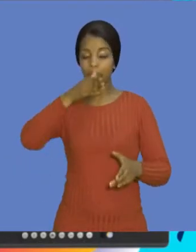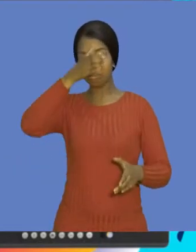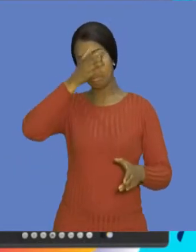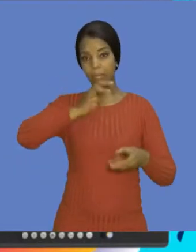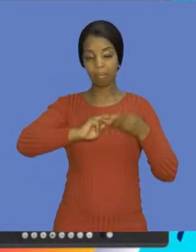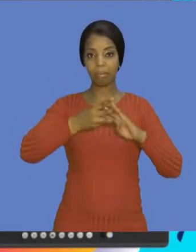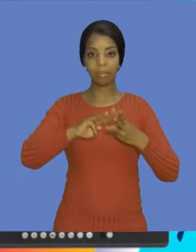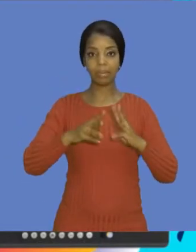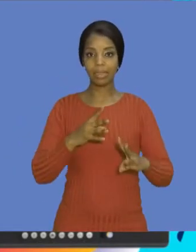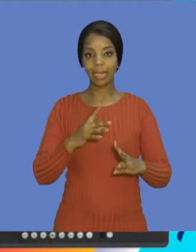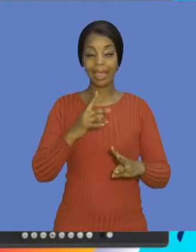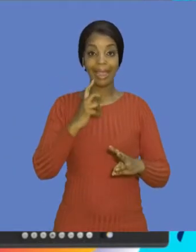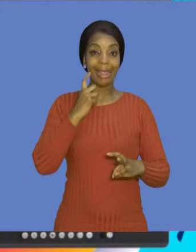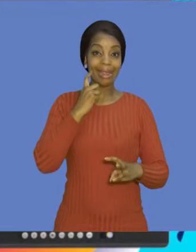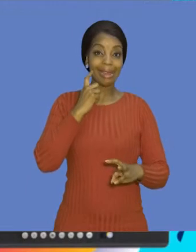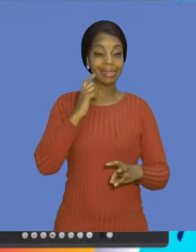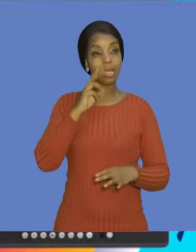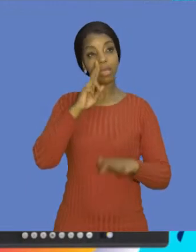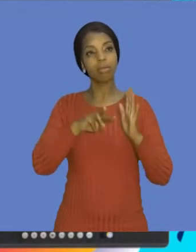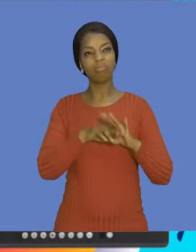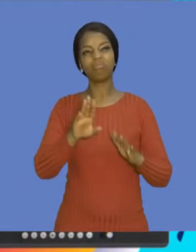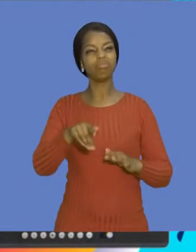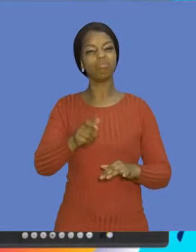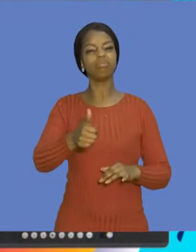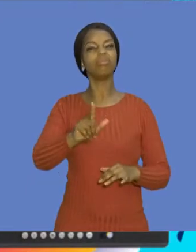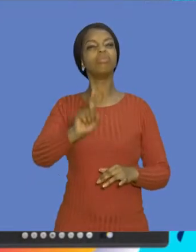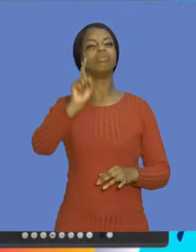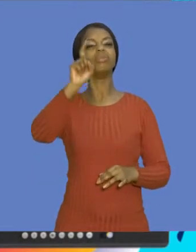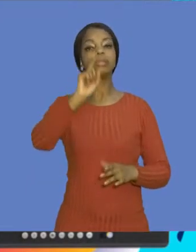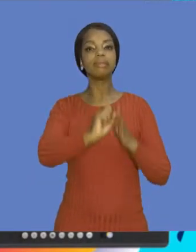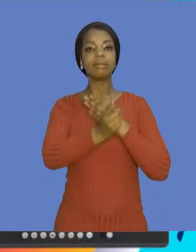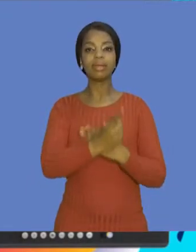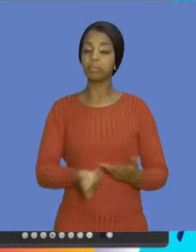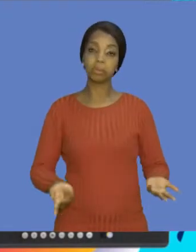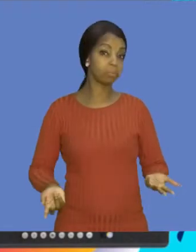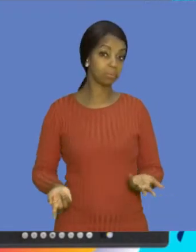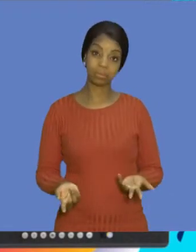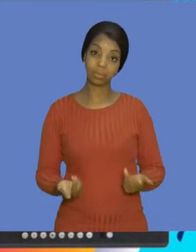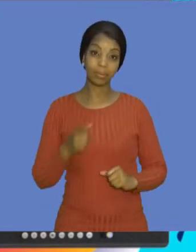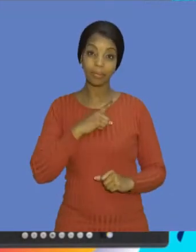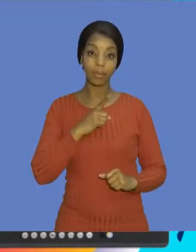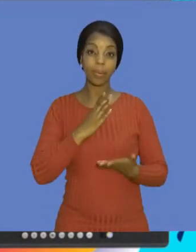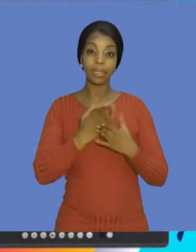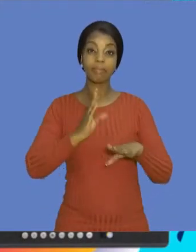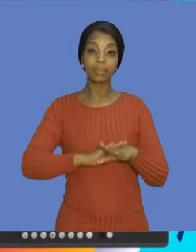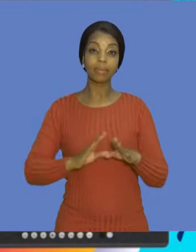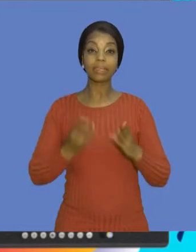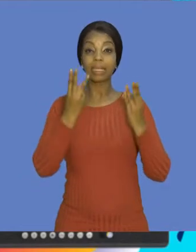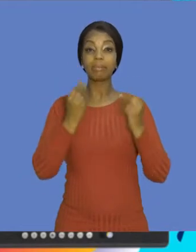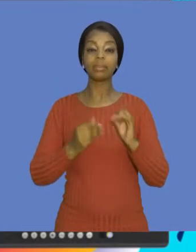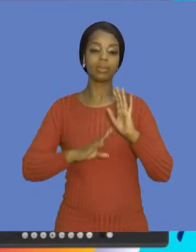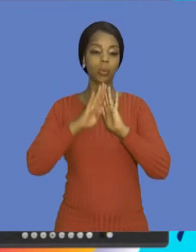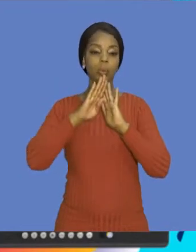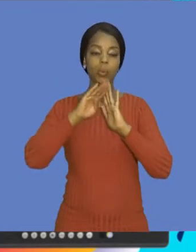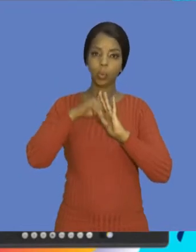this, it's not really easy to predict what will happen in the future. Why? Because there is some fluctuations at times, there is a drop